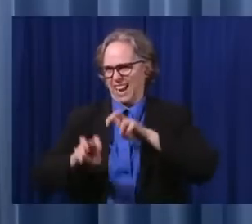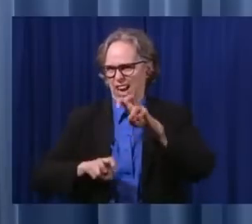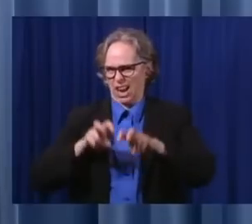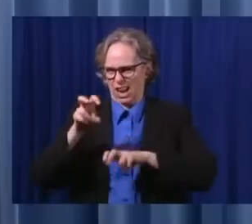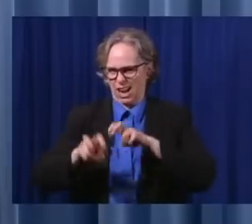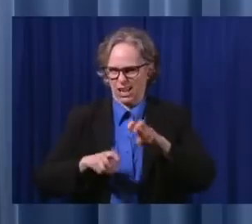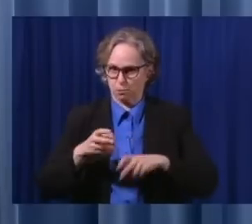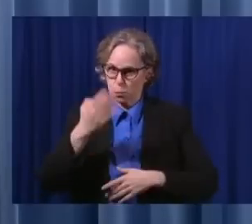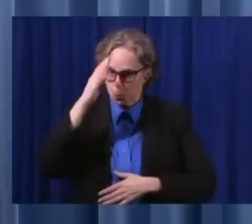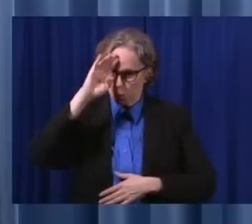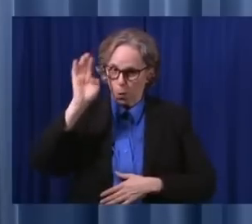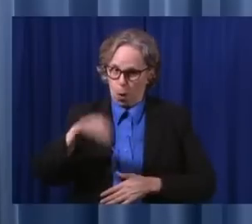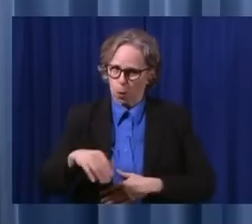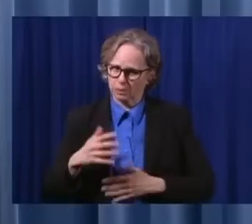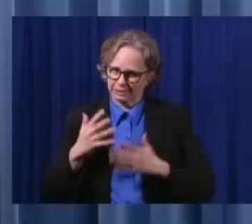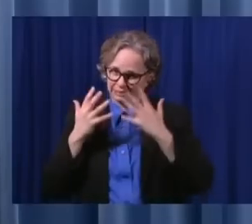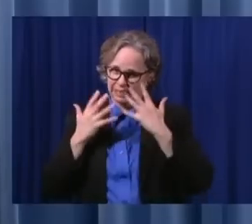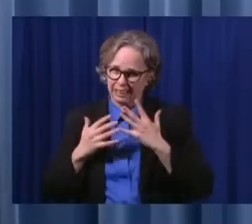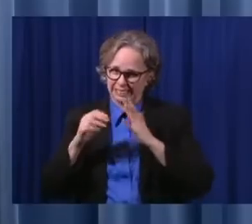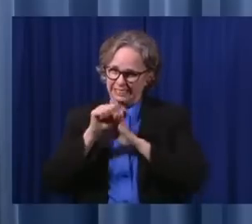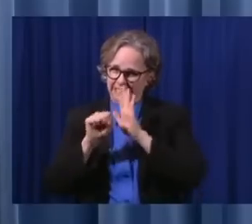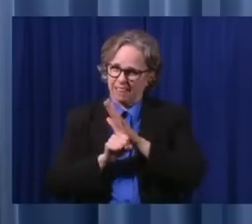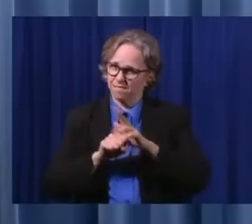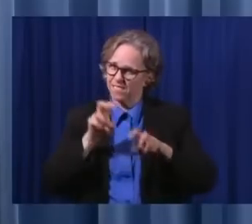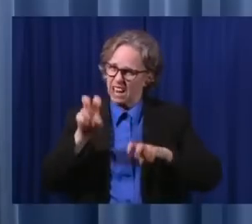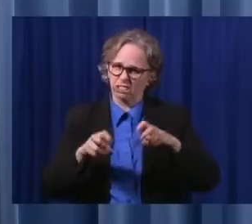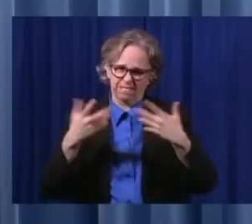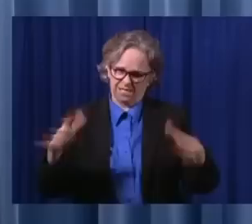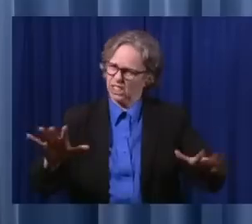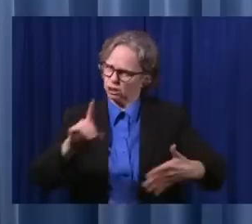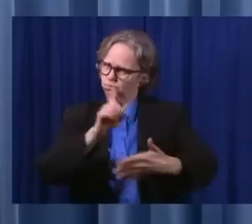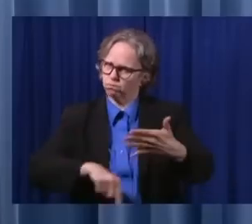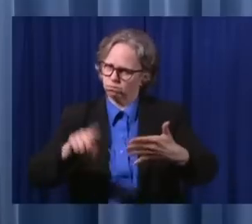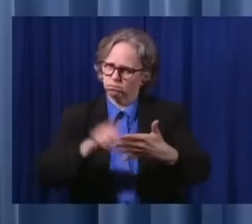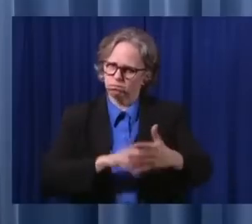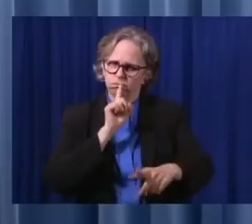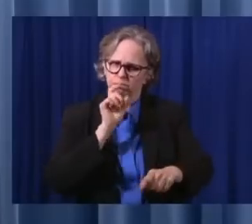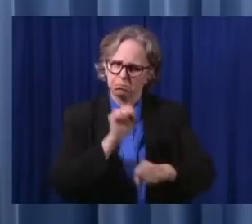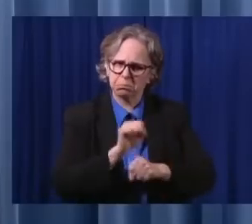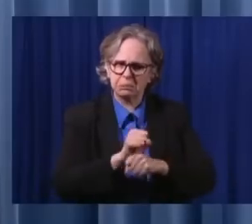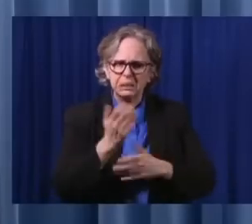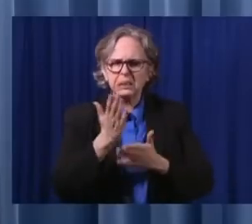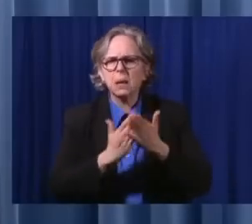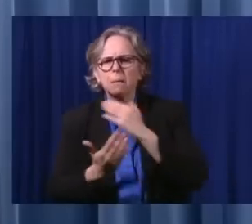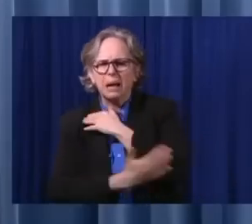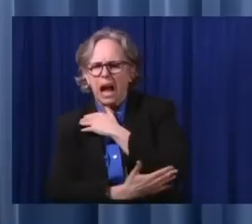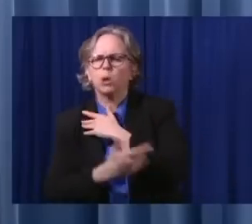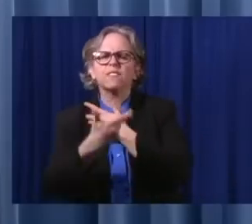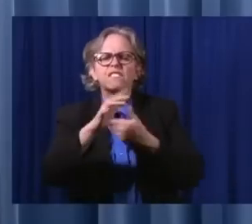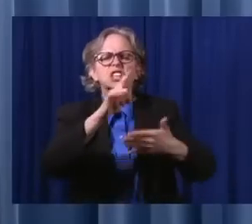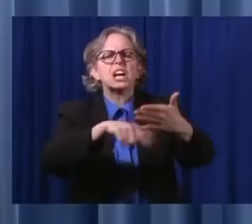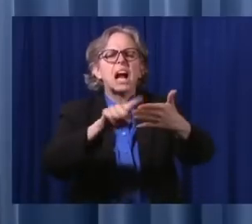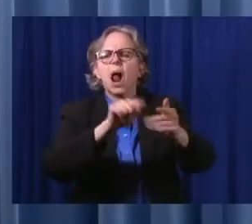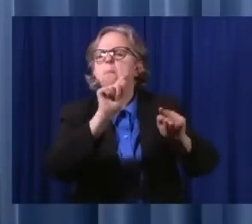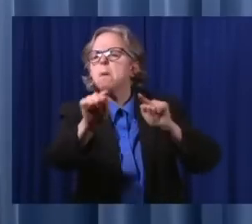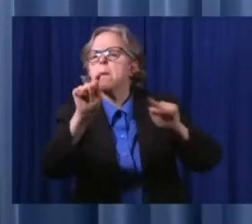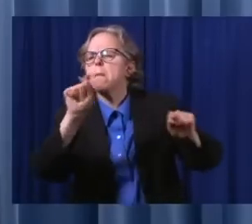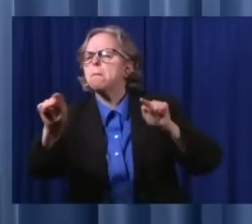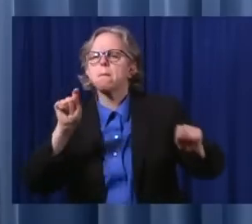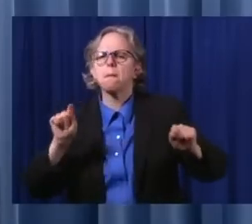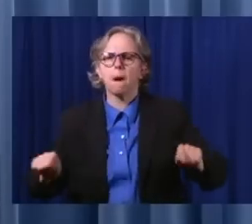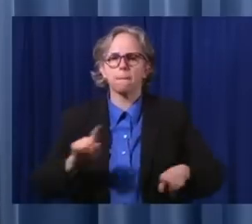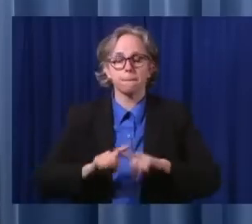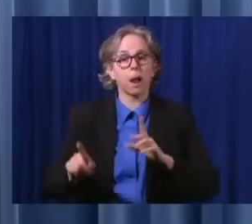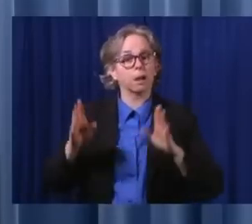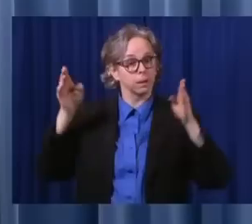been canceled, and I know that some other county fairs have been canceled as well. We have a number of